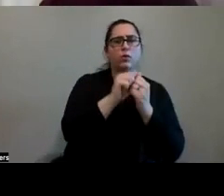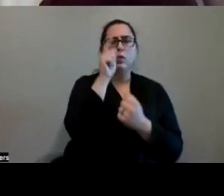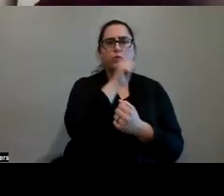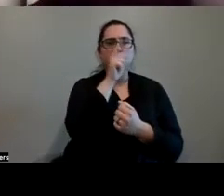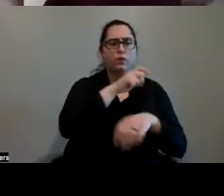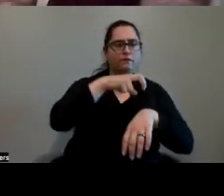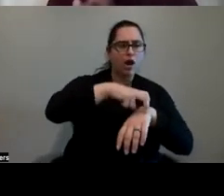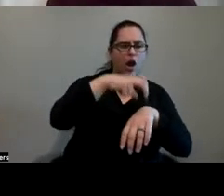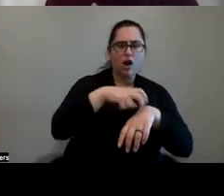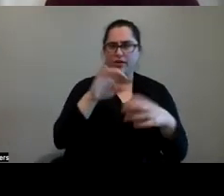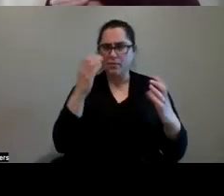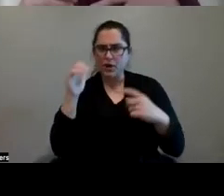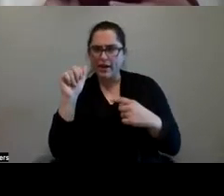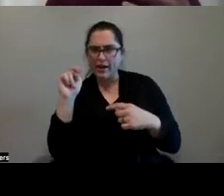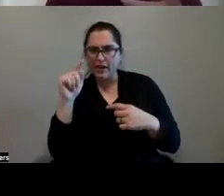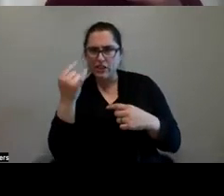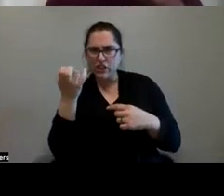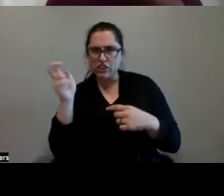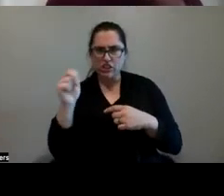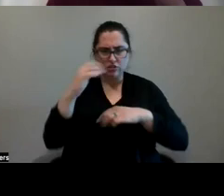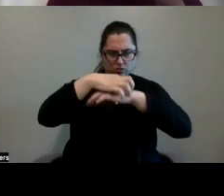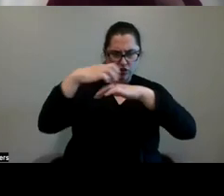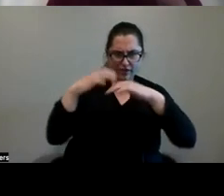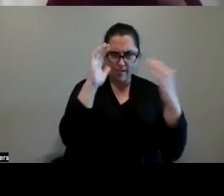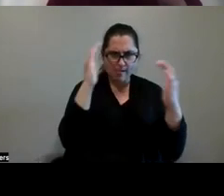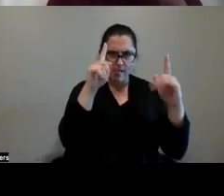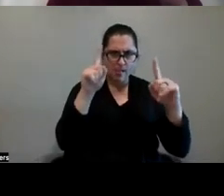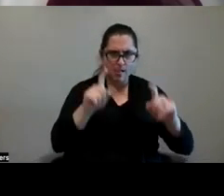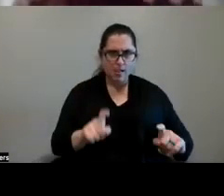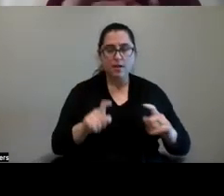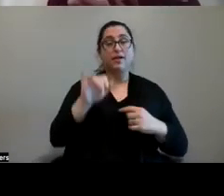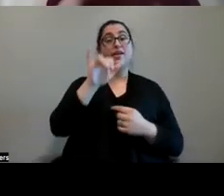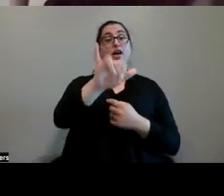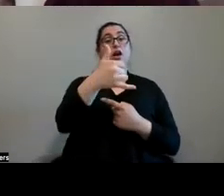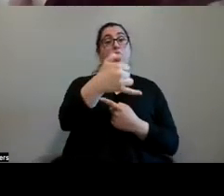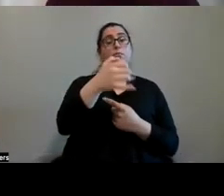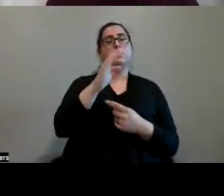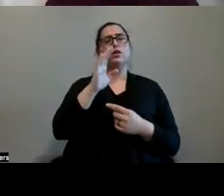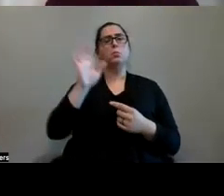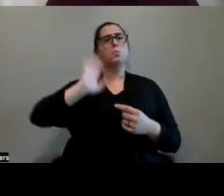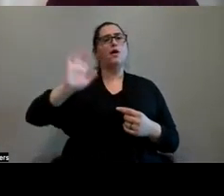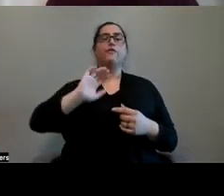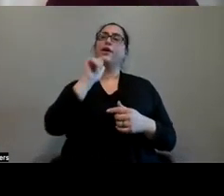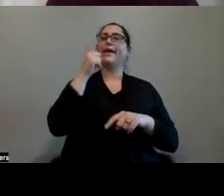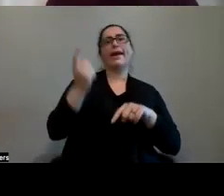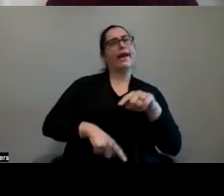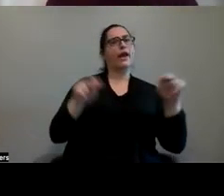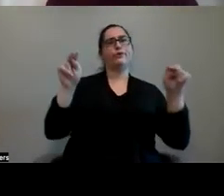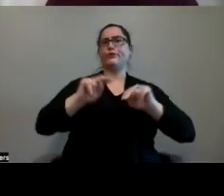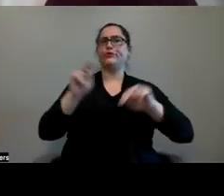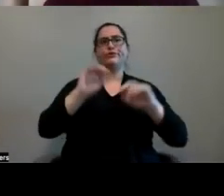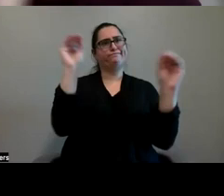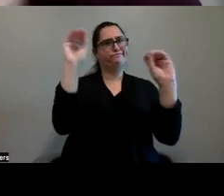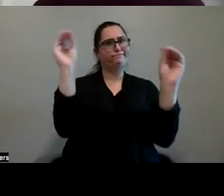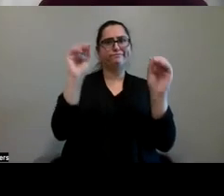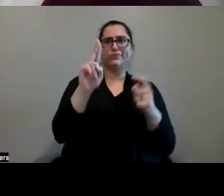antigens kind of decorated on the surface. And interestingly, this antibody goes from just not neutralizing at all in its UCA wild type